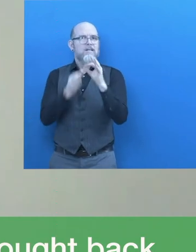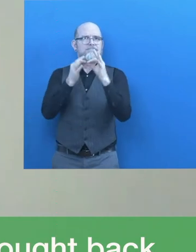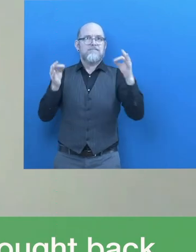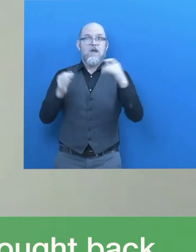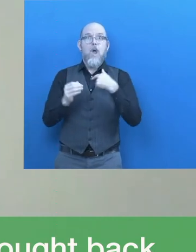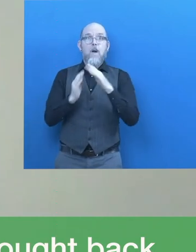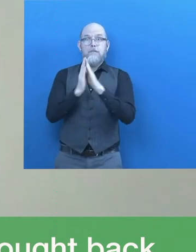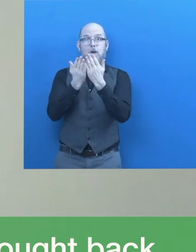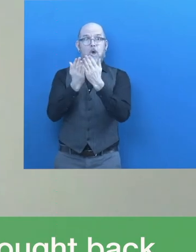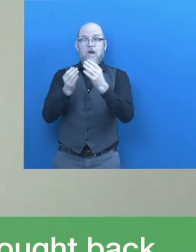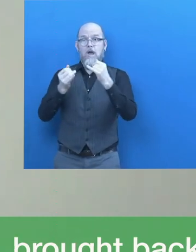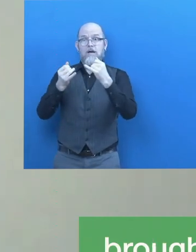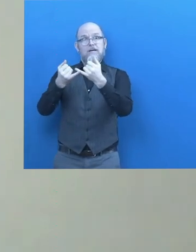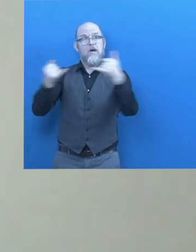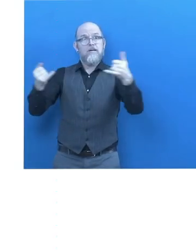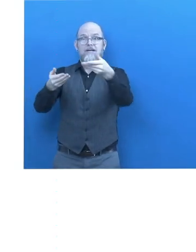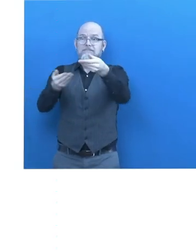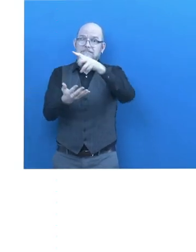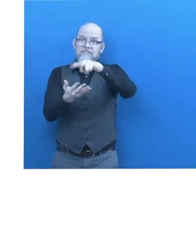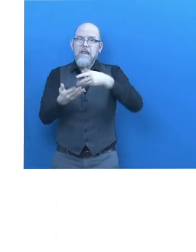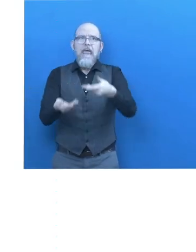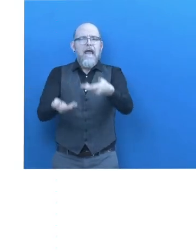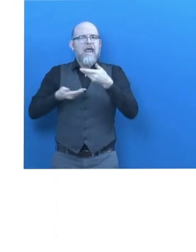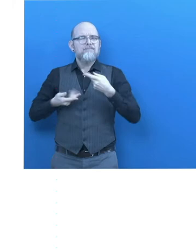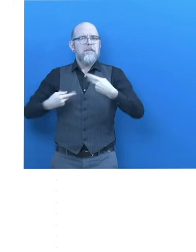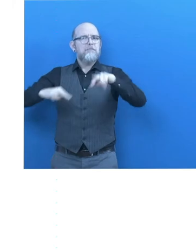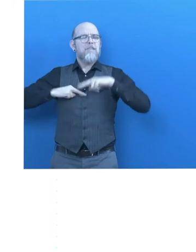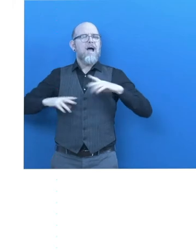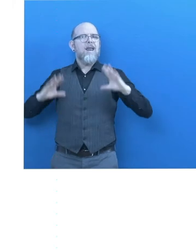the reading back into my life.